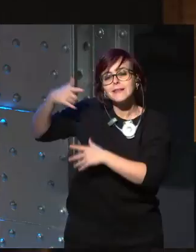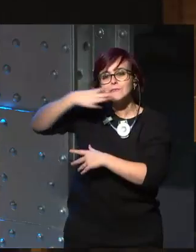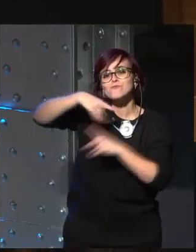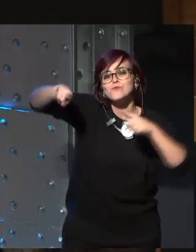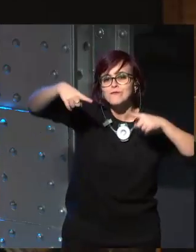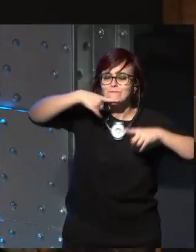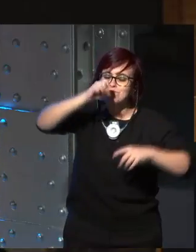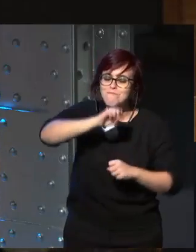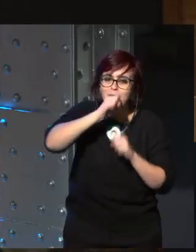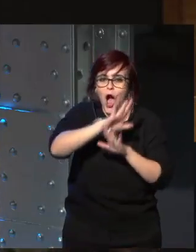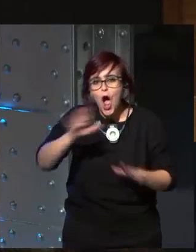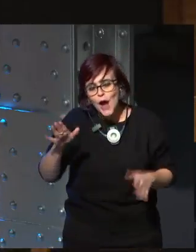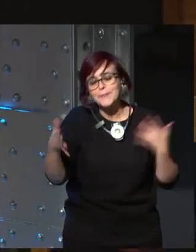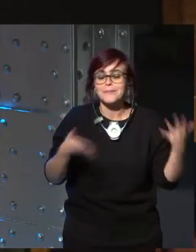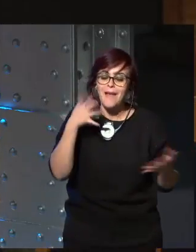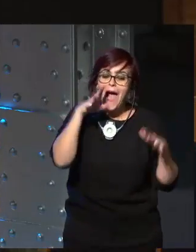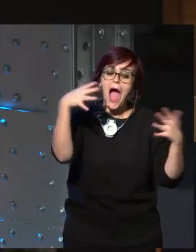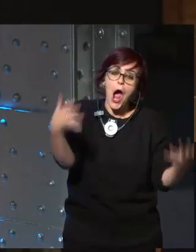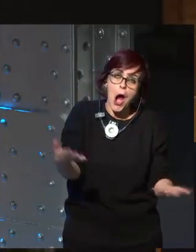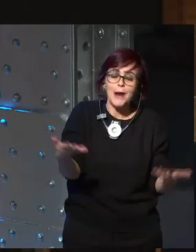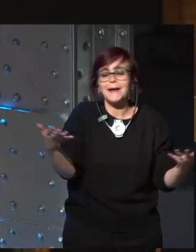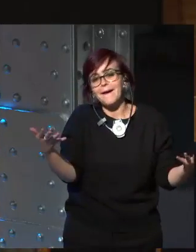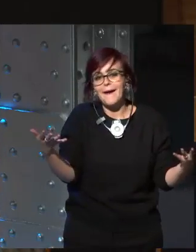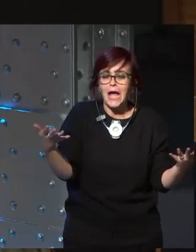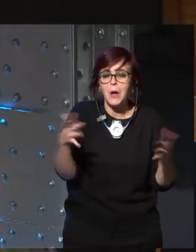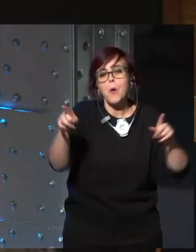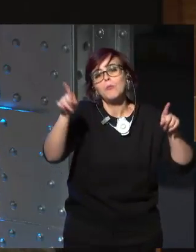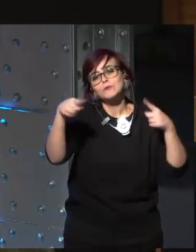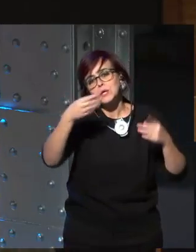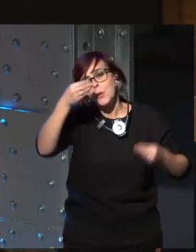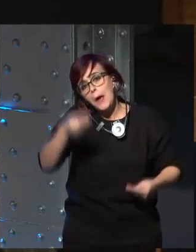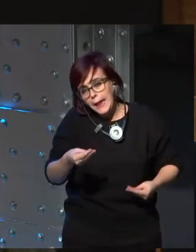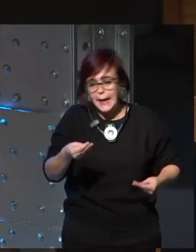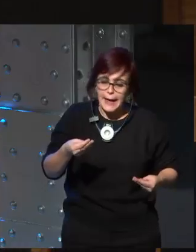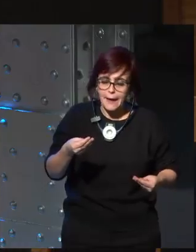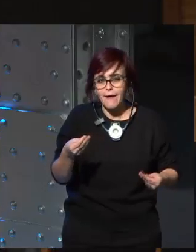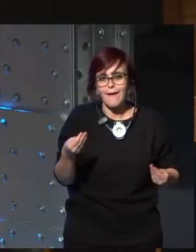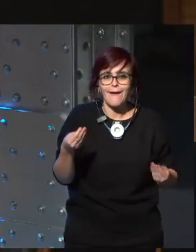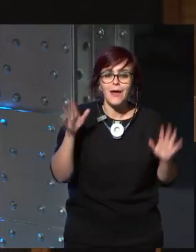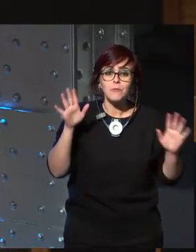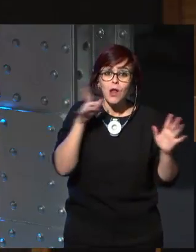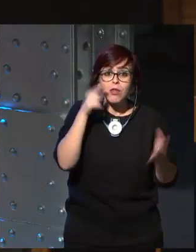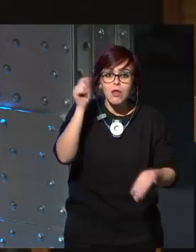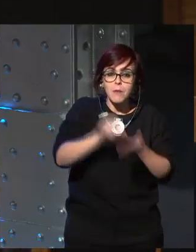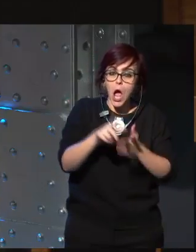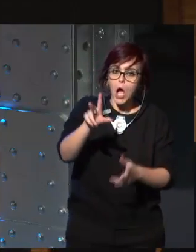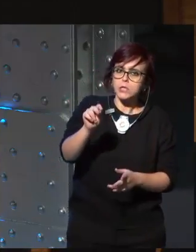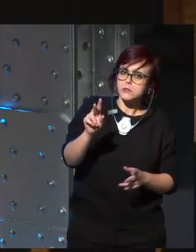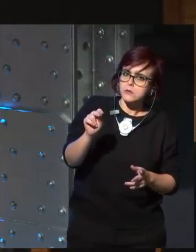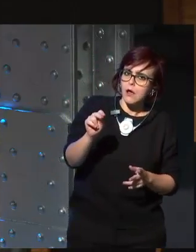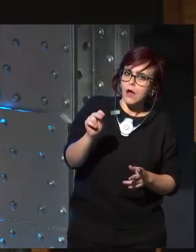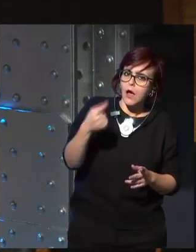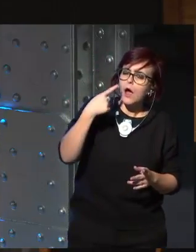say, well, music before was better, and now it's much more difficult to find really good music around. It was